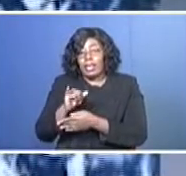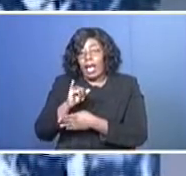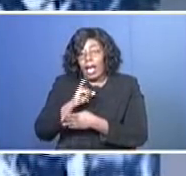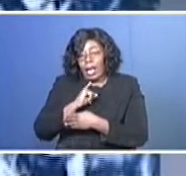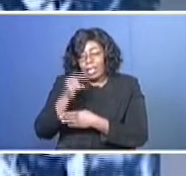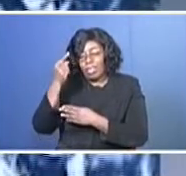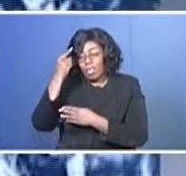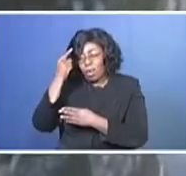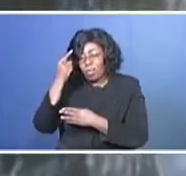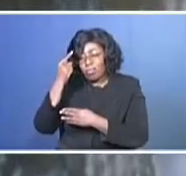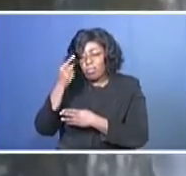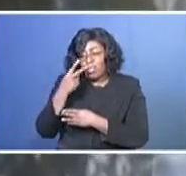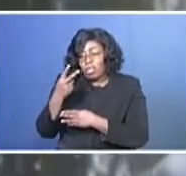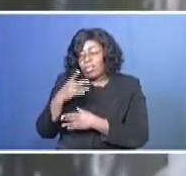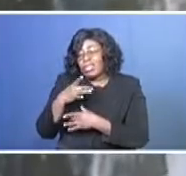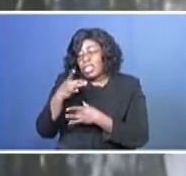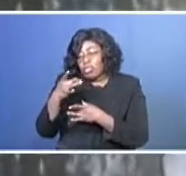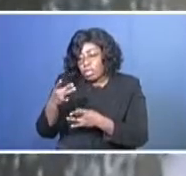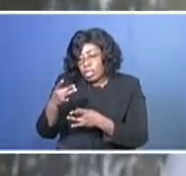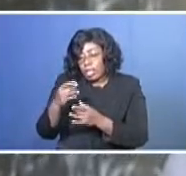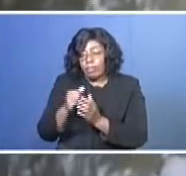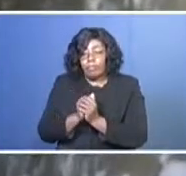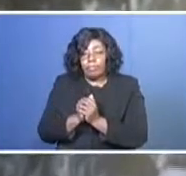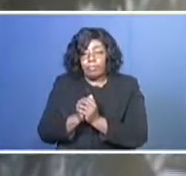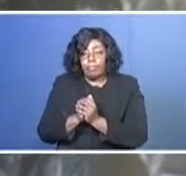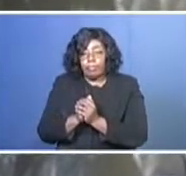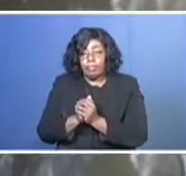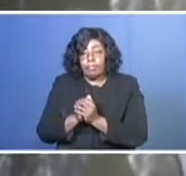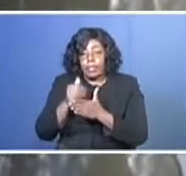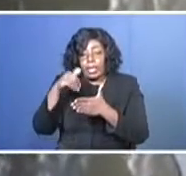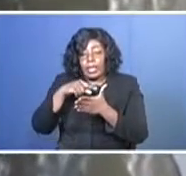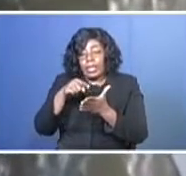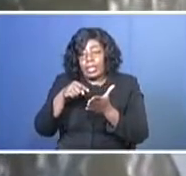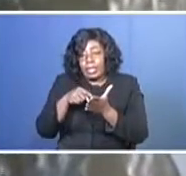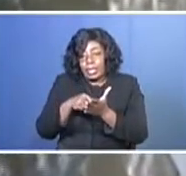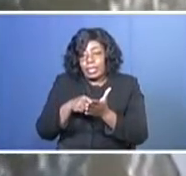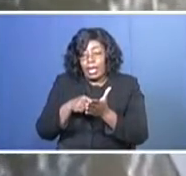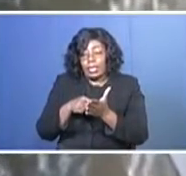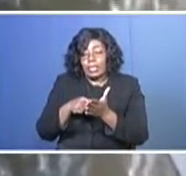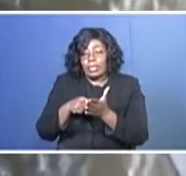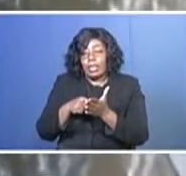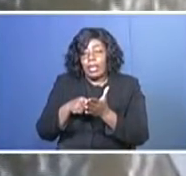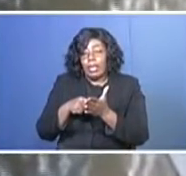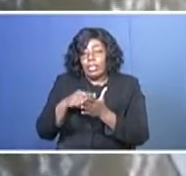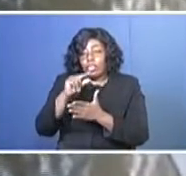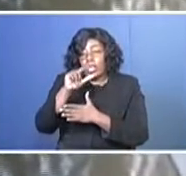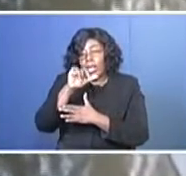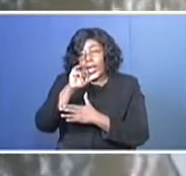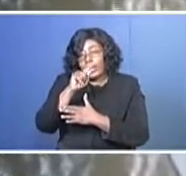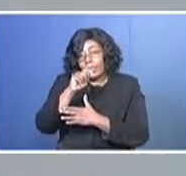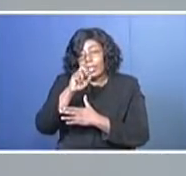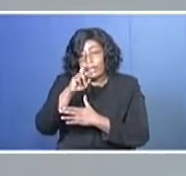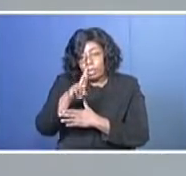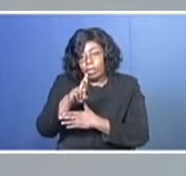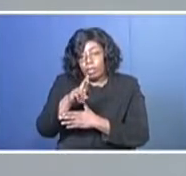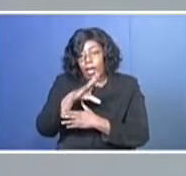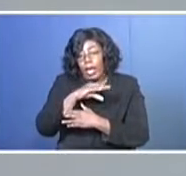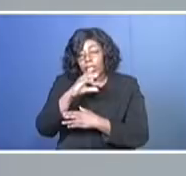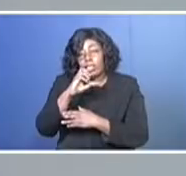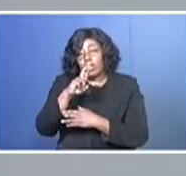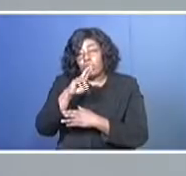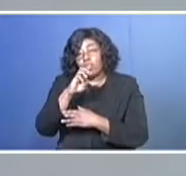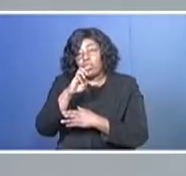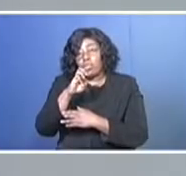I just thought looked interesting. The elements featured in the collage include glitter as nail polish and crepe paper. Colby's